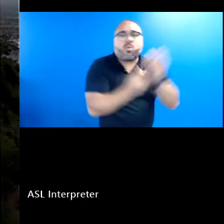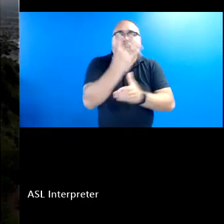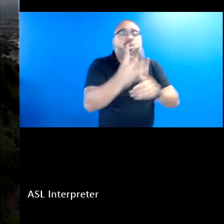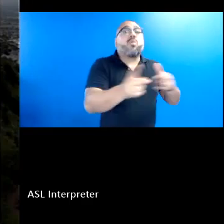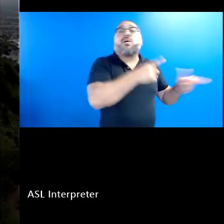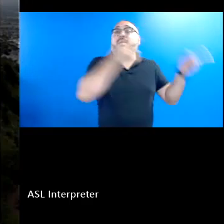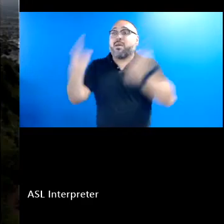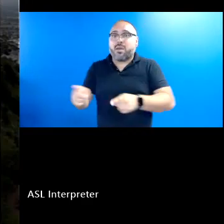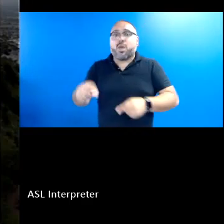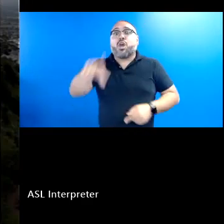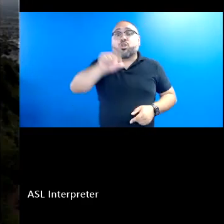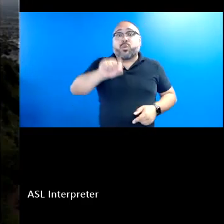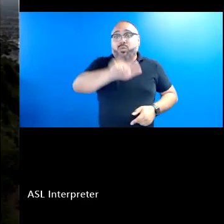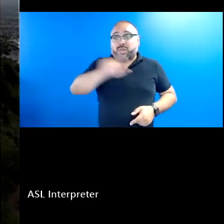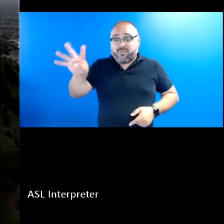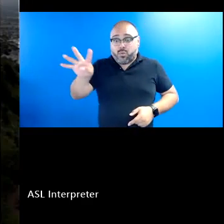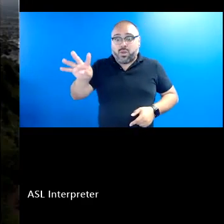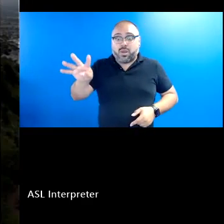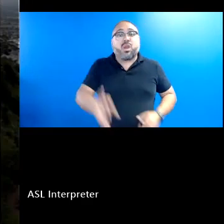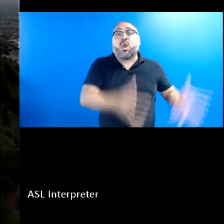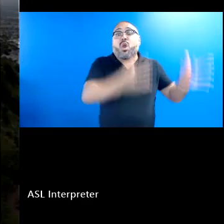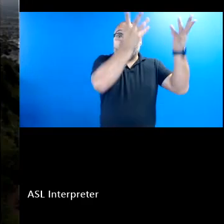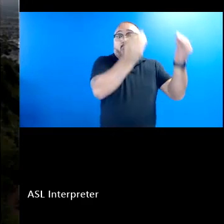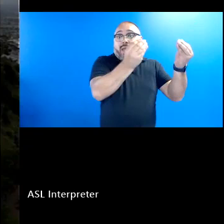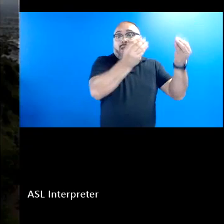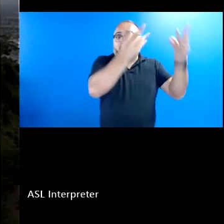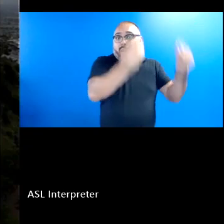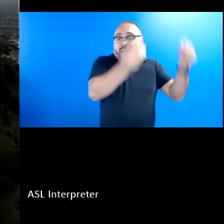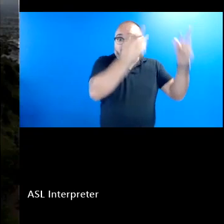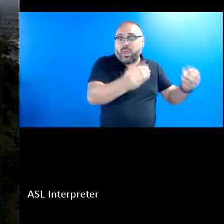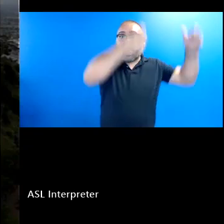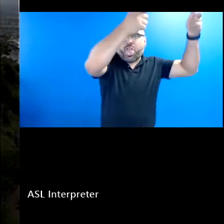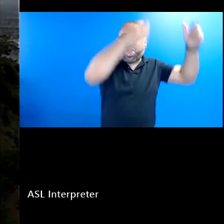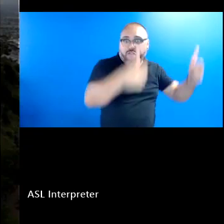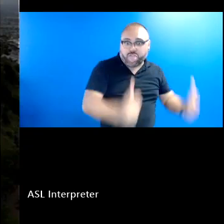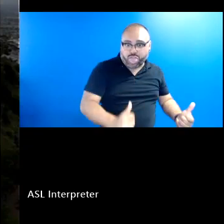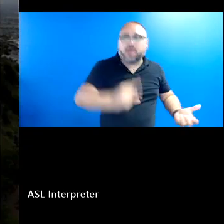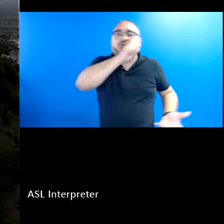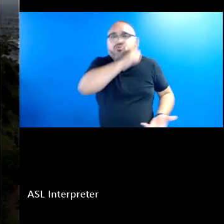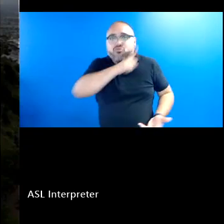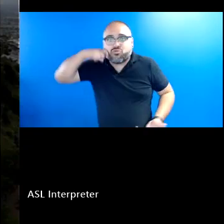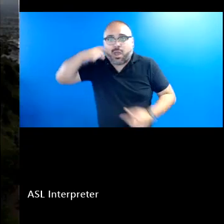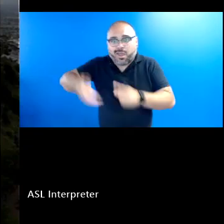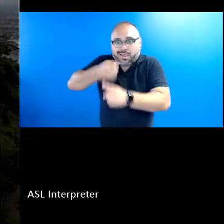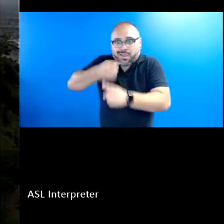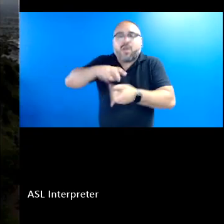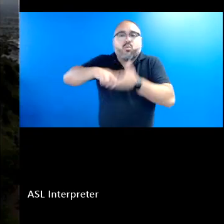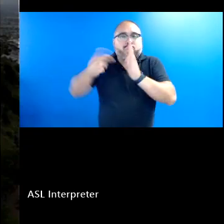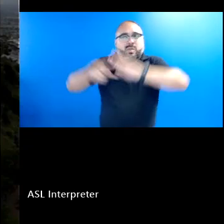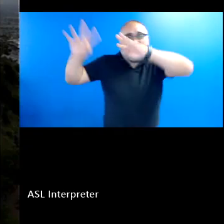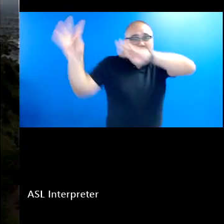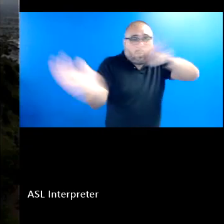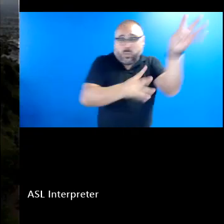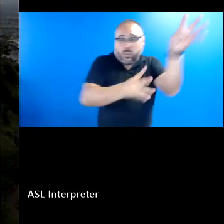as you're all aware, the conditions turned much drier, and we started seeing some of these stronger wind events